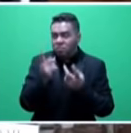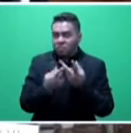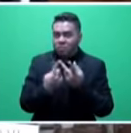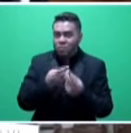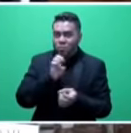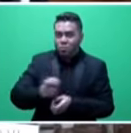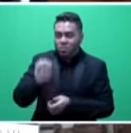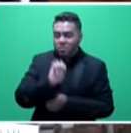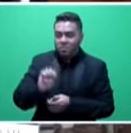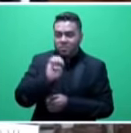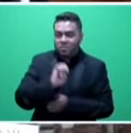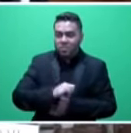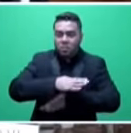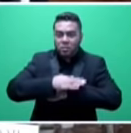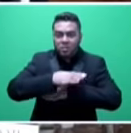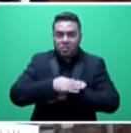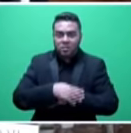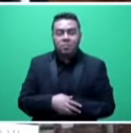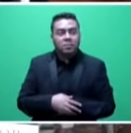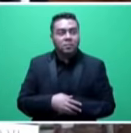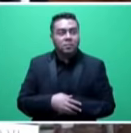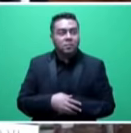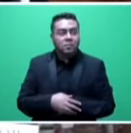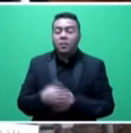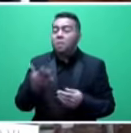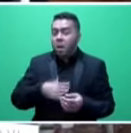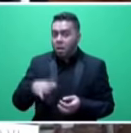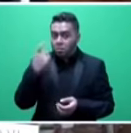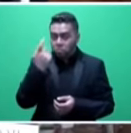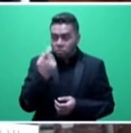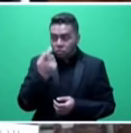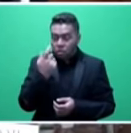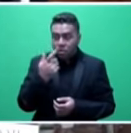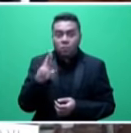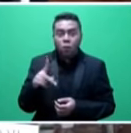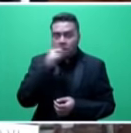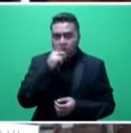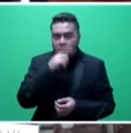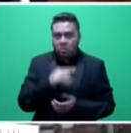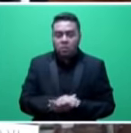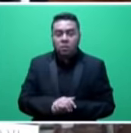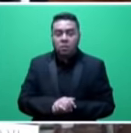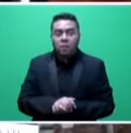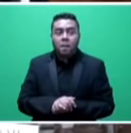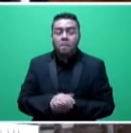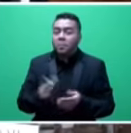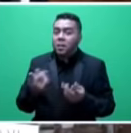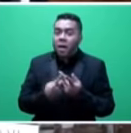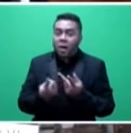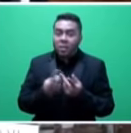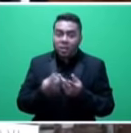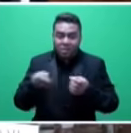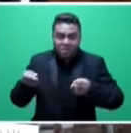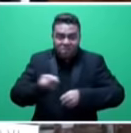Europe. My greatest fear is for the people. God forbid any further infection in our